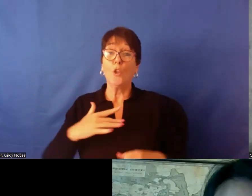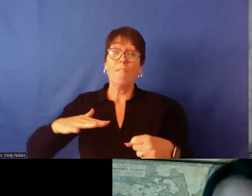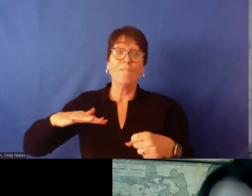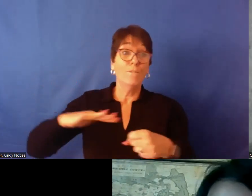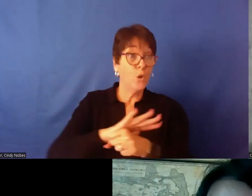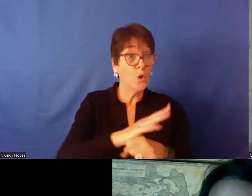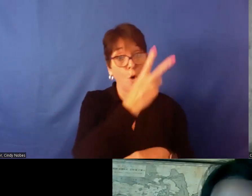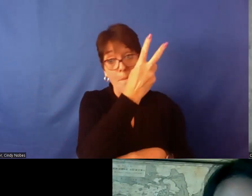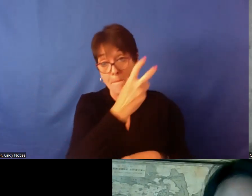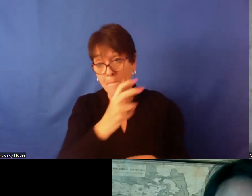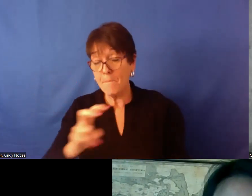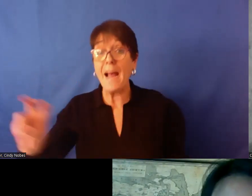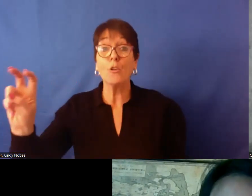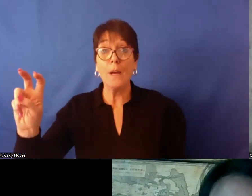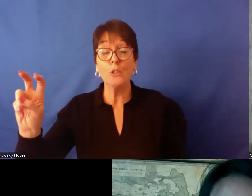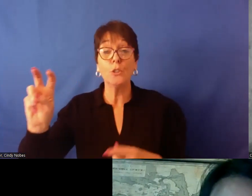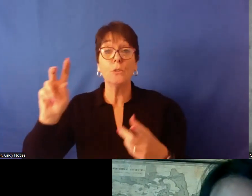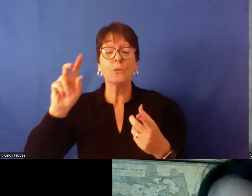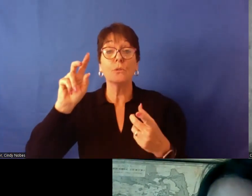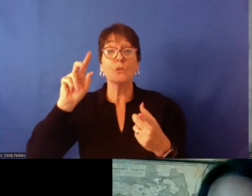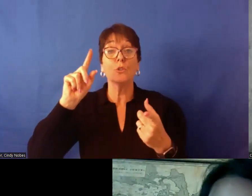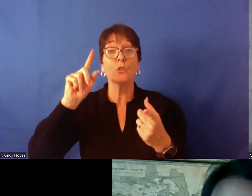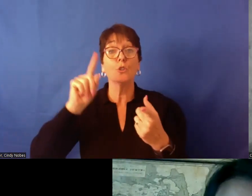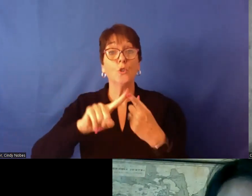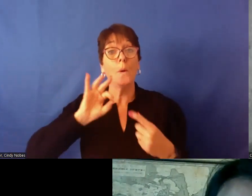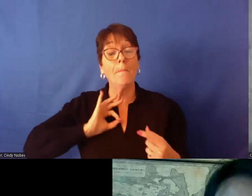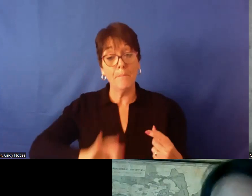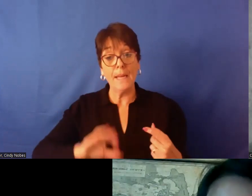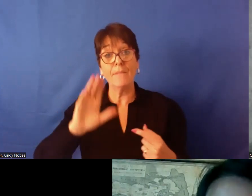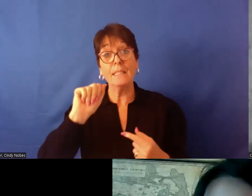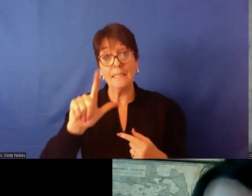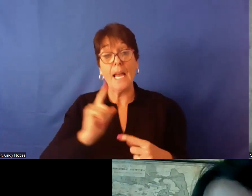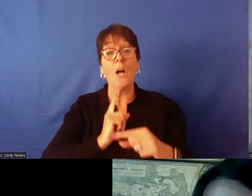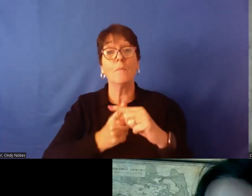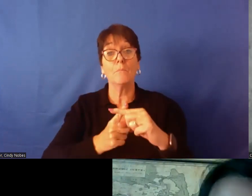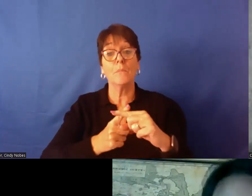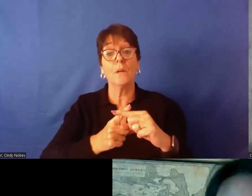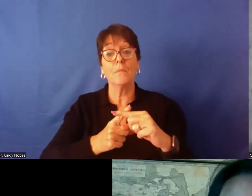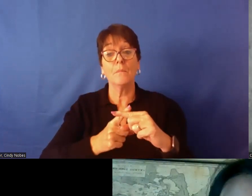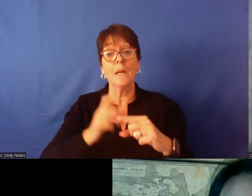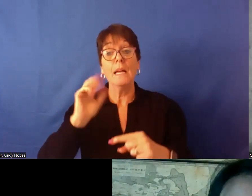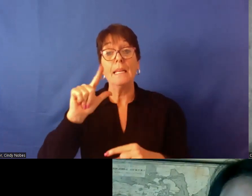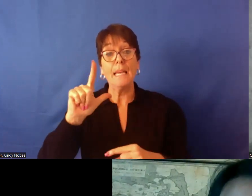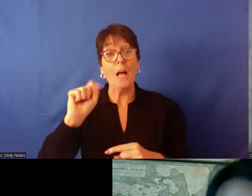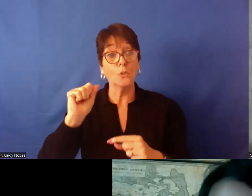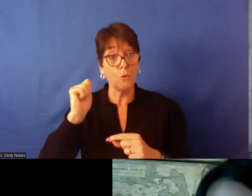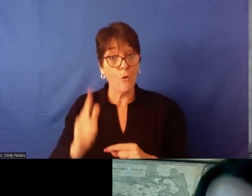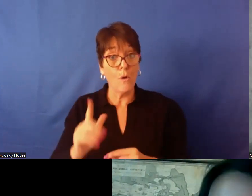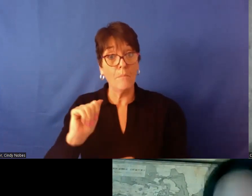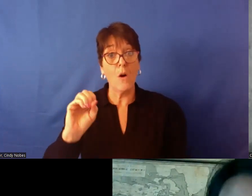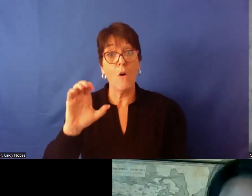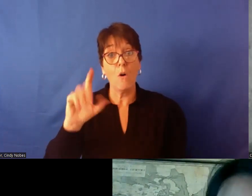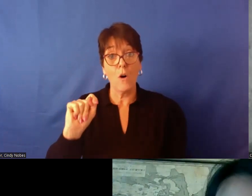of all CalWin counties to the Benefits Cal platform, as well as the CalSOS platform, by October